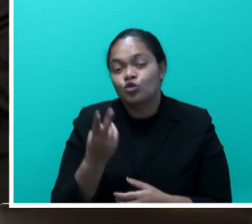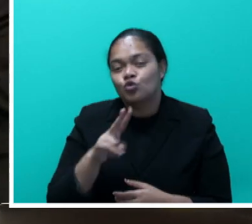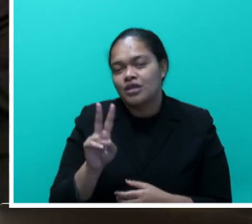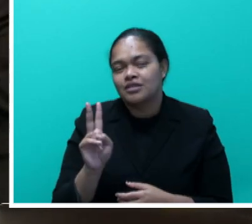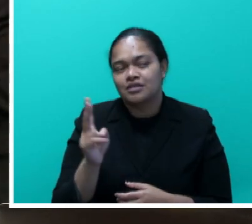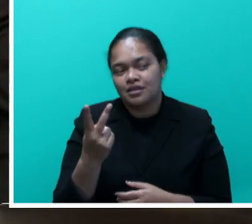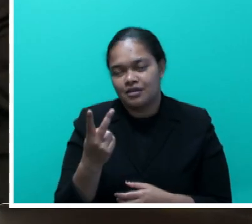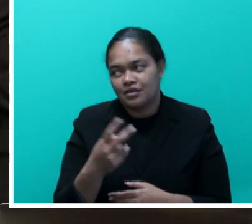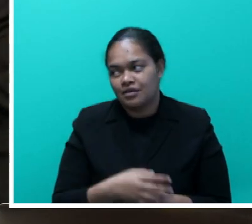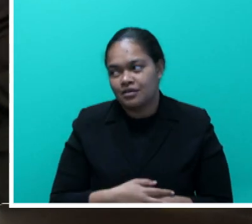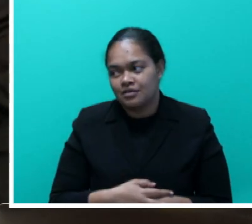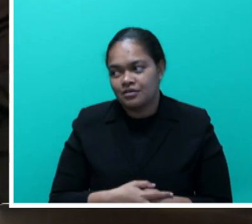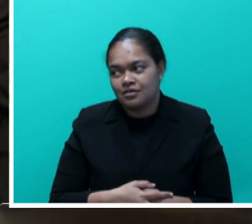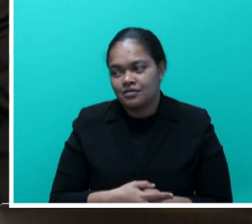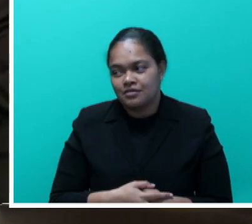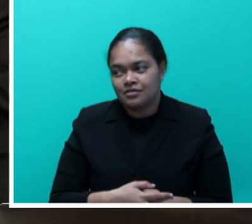December last year.